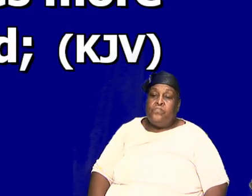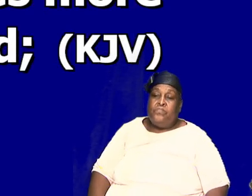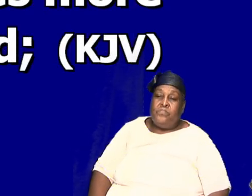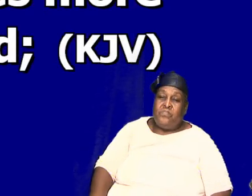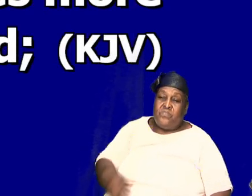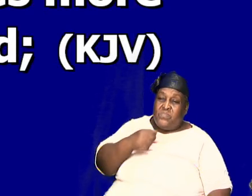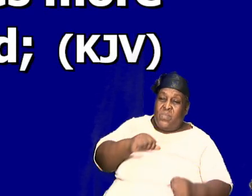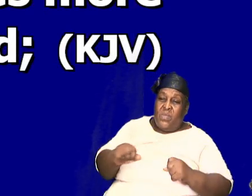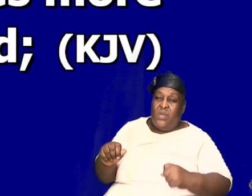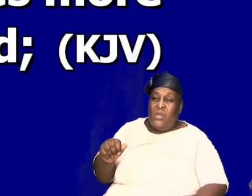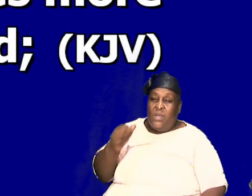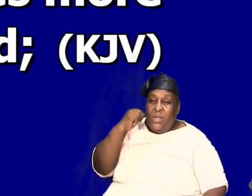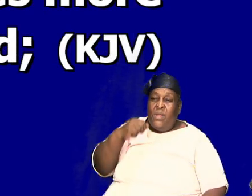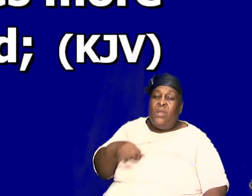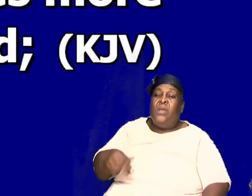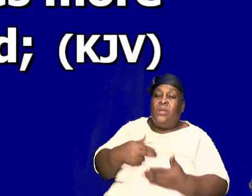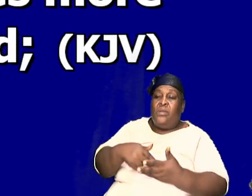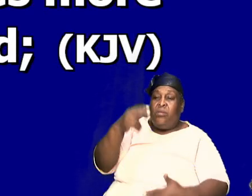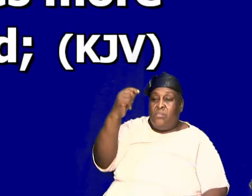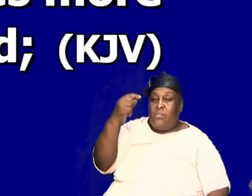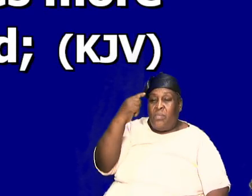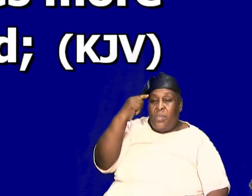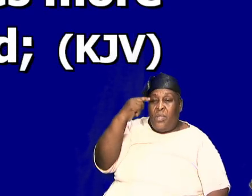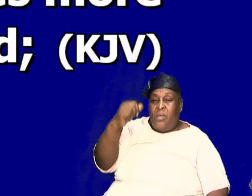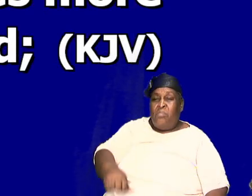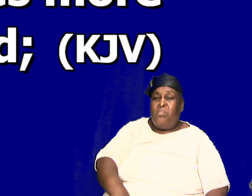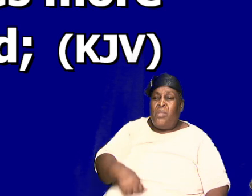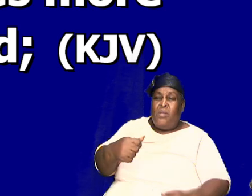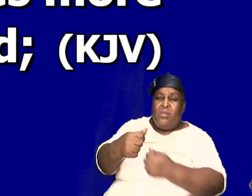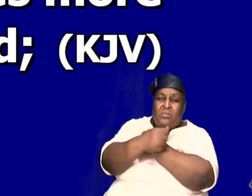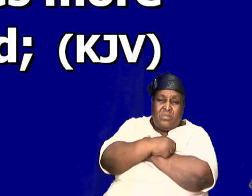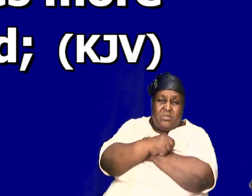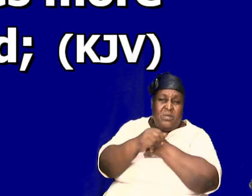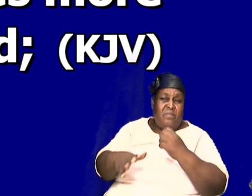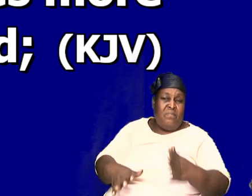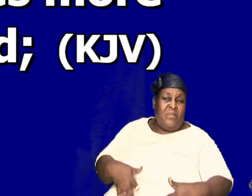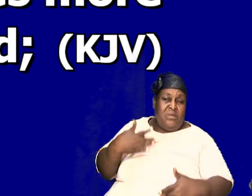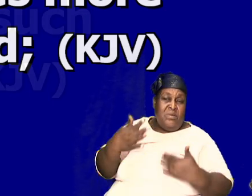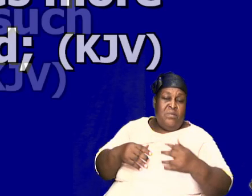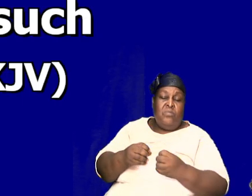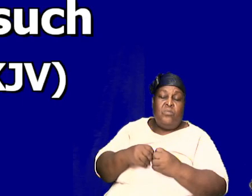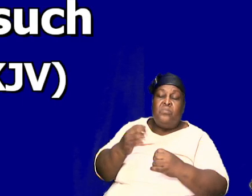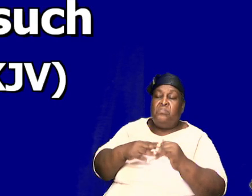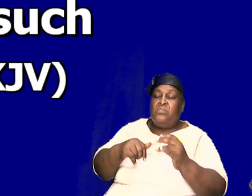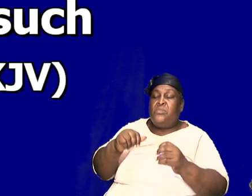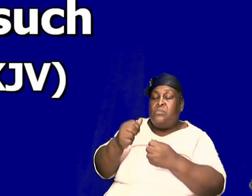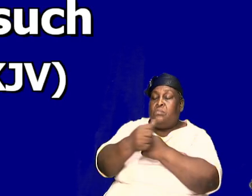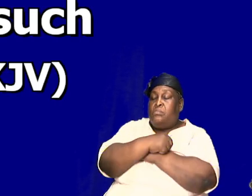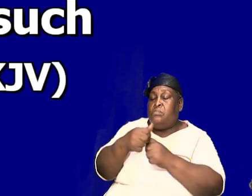Traitors, heavy, high-minded, lovers of pleasure more than lovers of God.